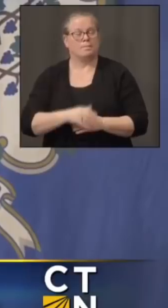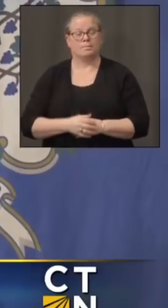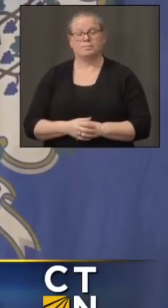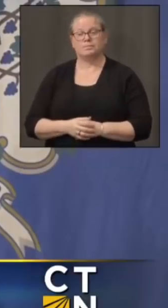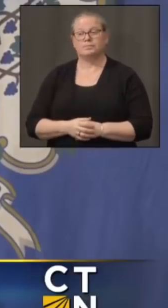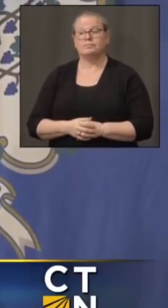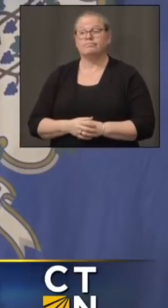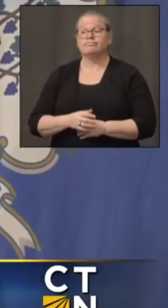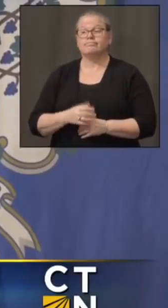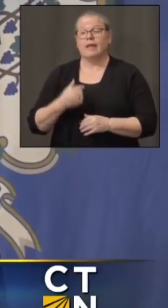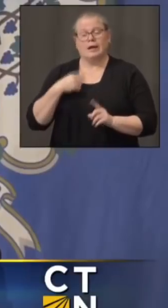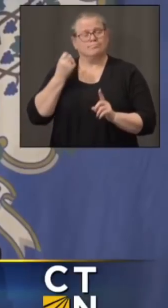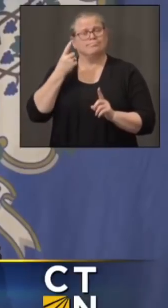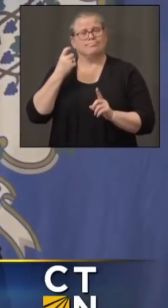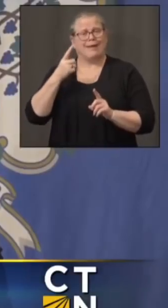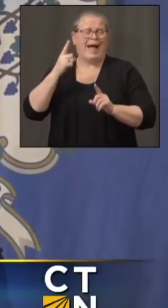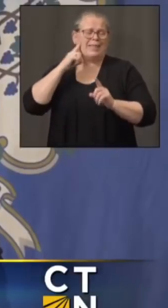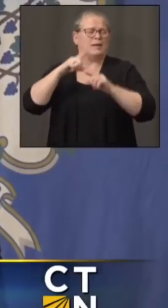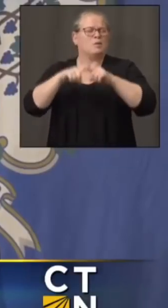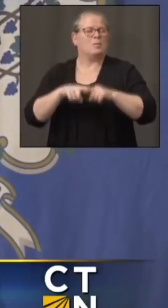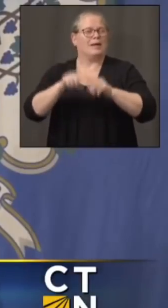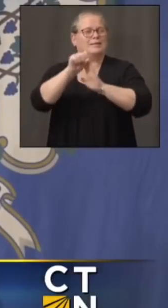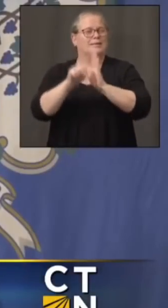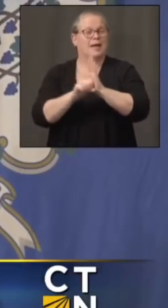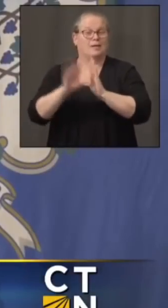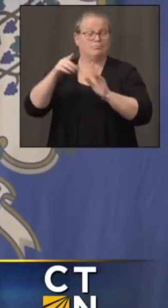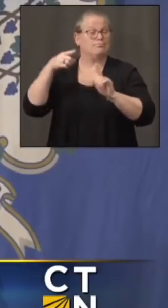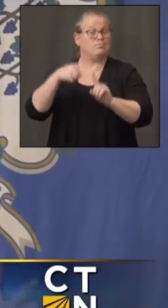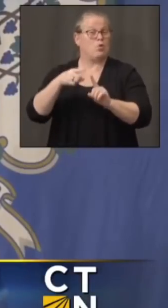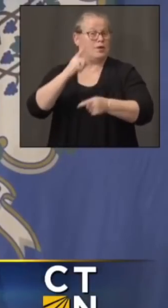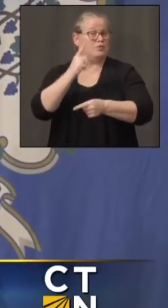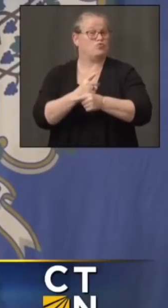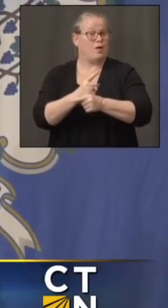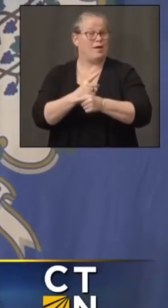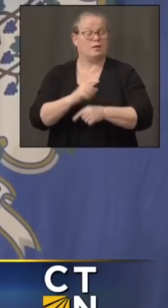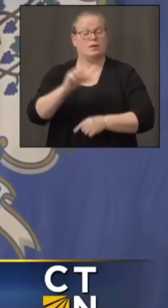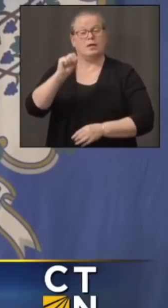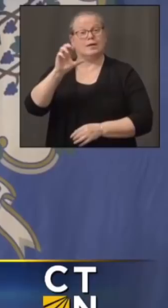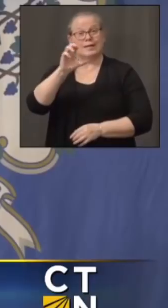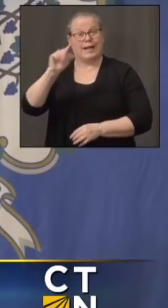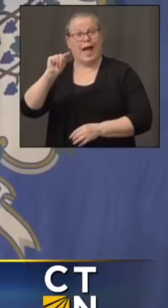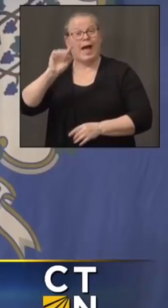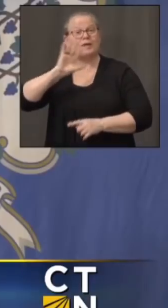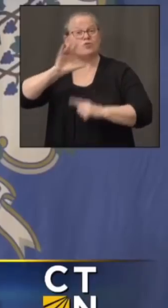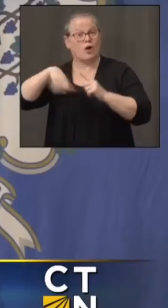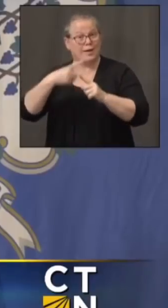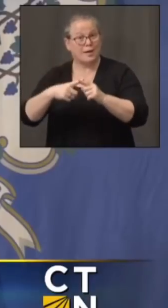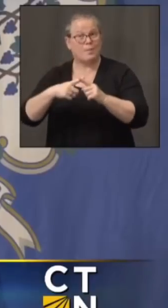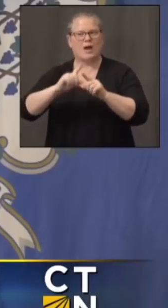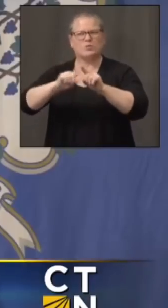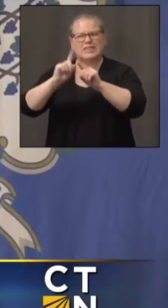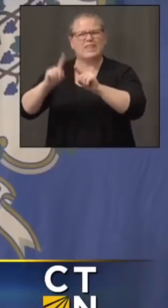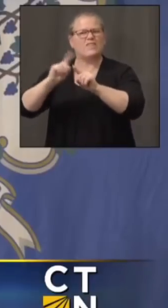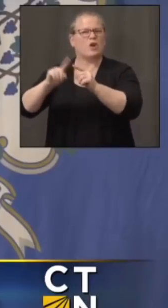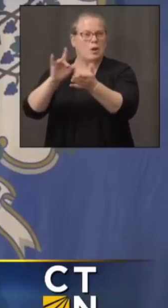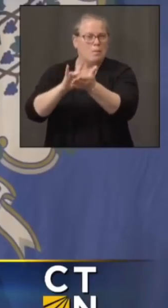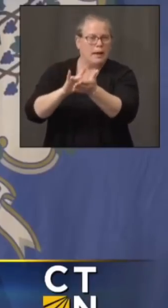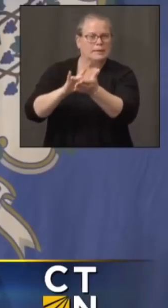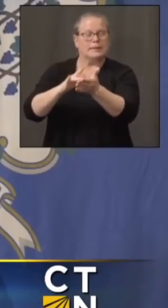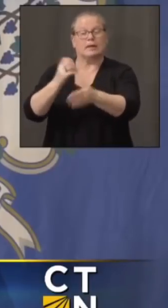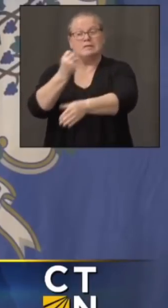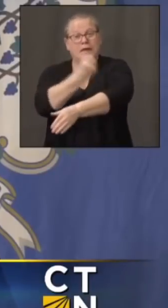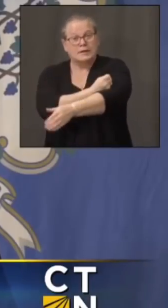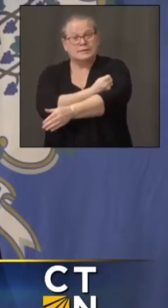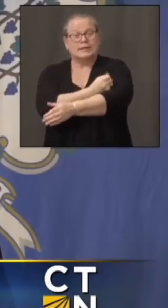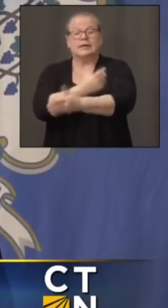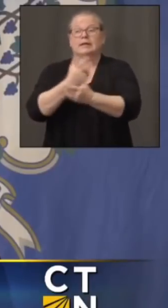point is right. The therapies that Scott's talking about, the vaccinations, track and trace, the only work if people are willing to